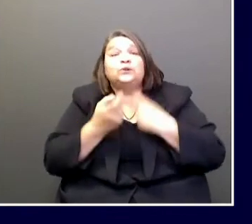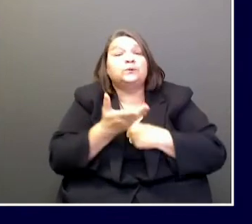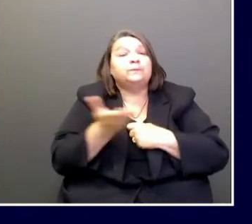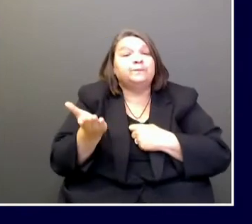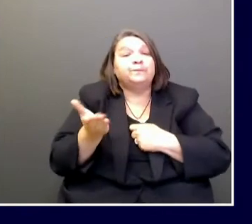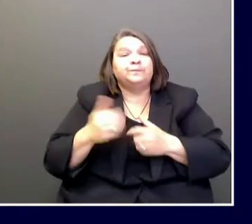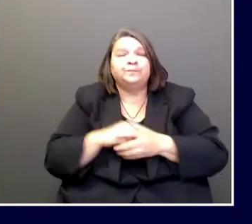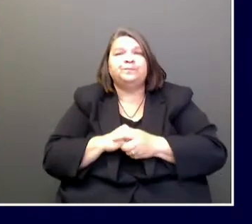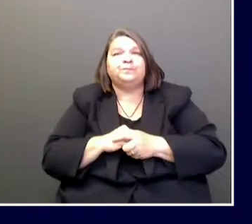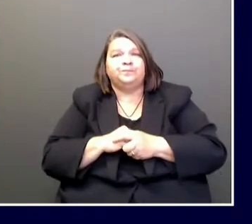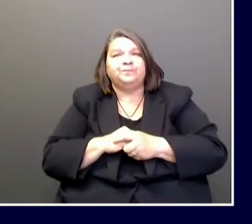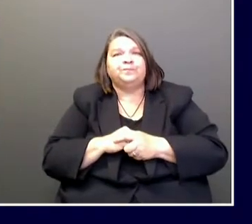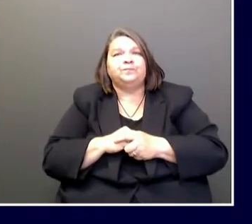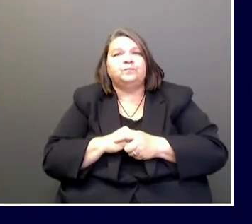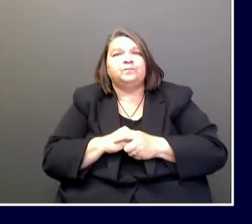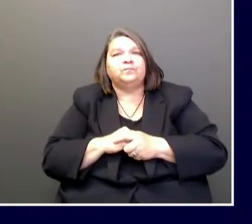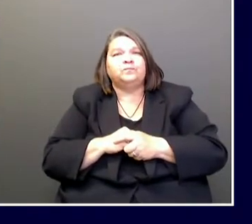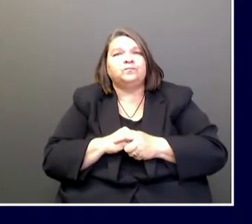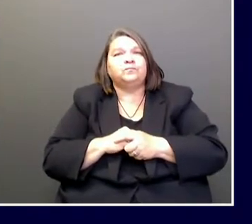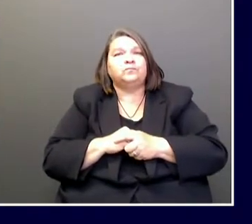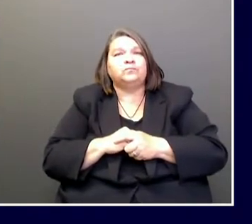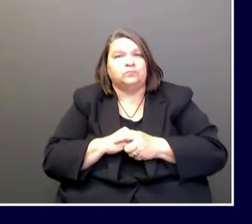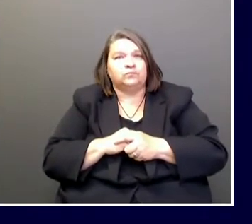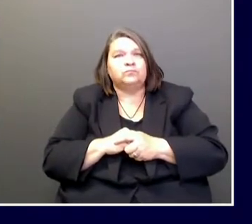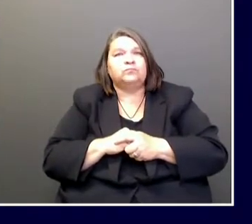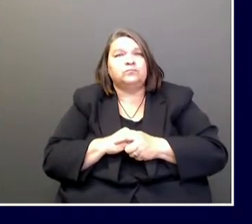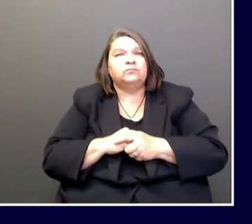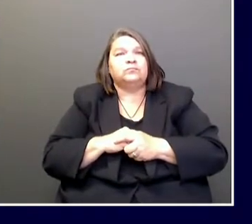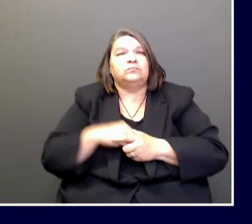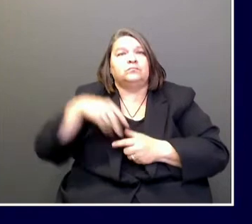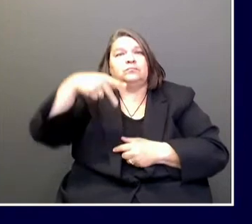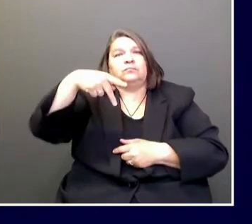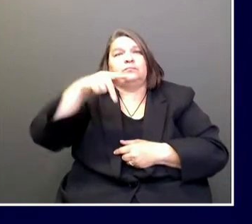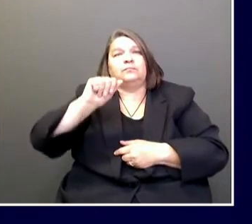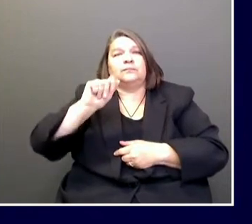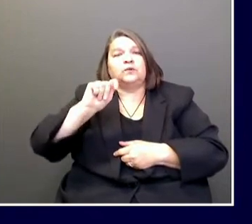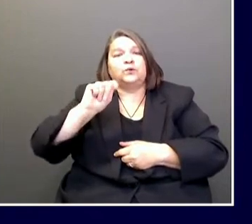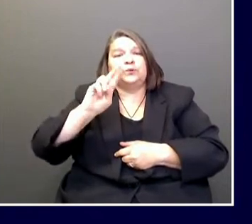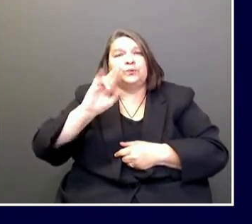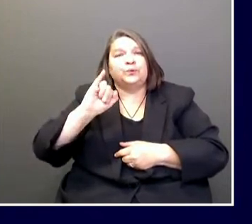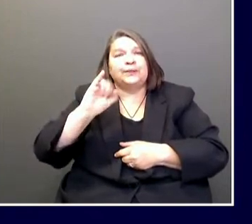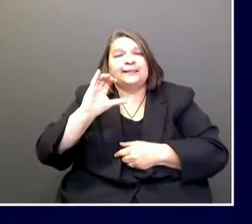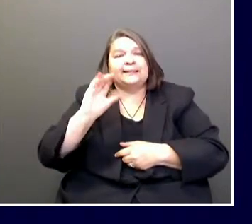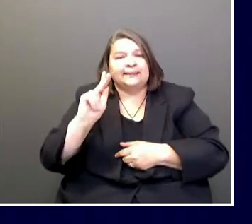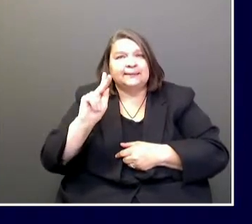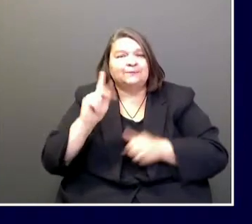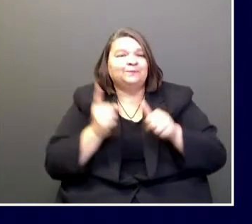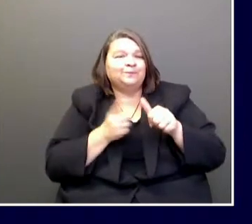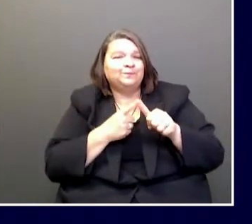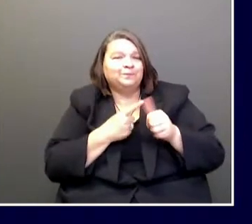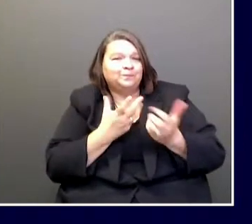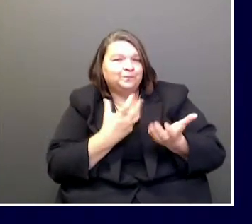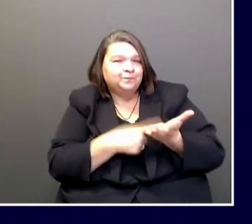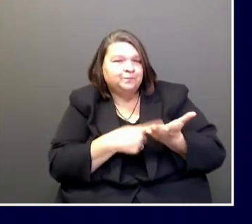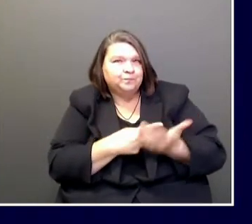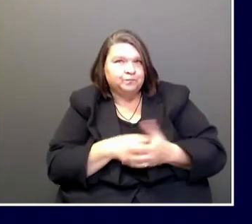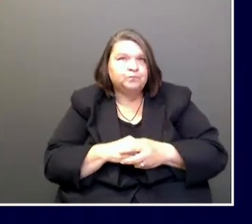in with everyone. So let's start with Patrick Whittle from the AP. Thank you very much, and thank you for doing this